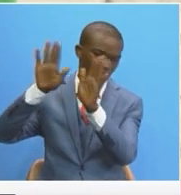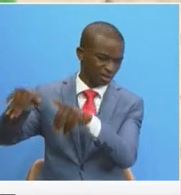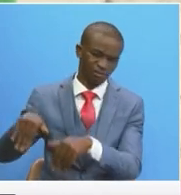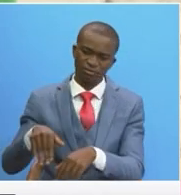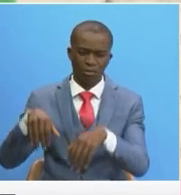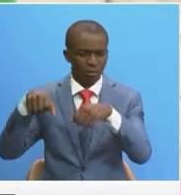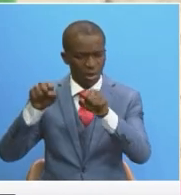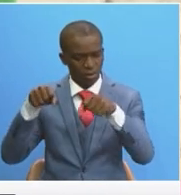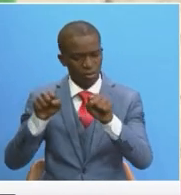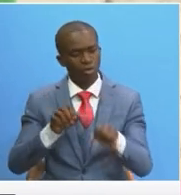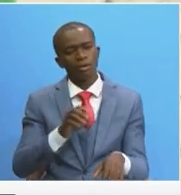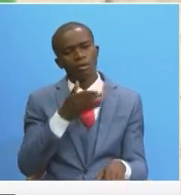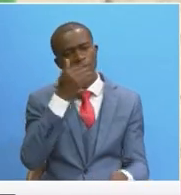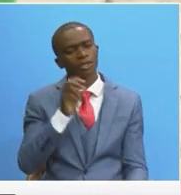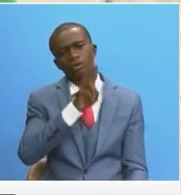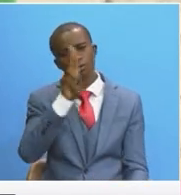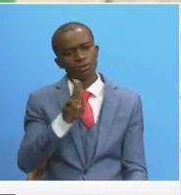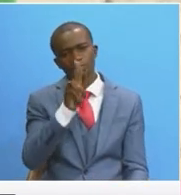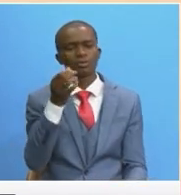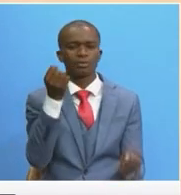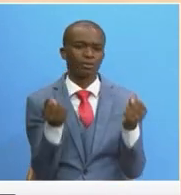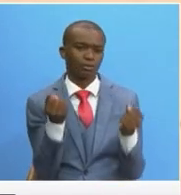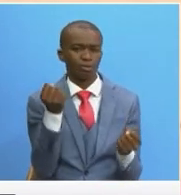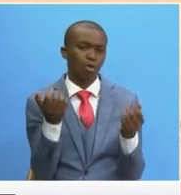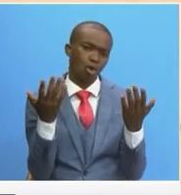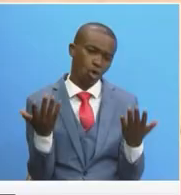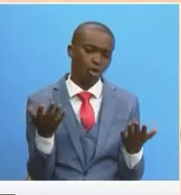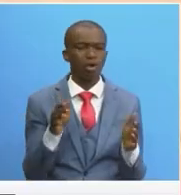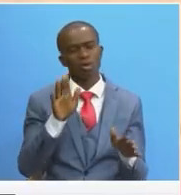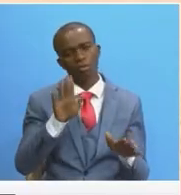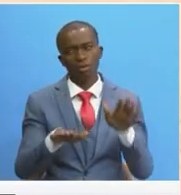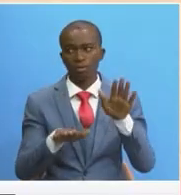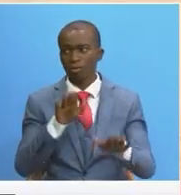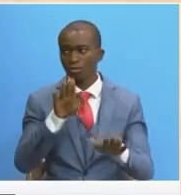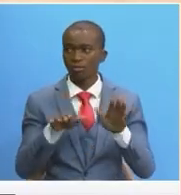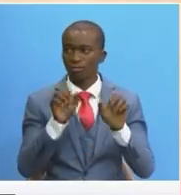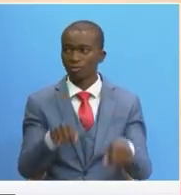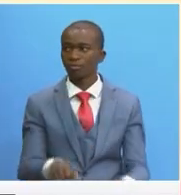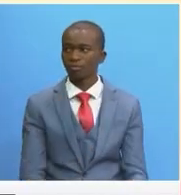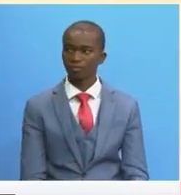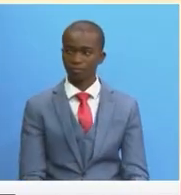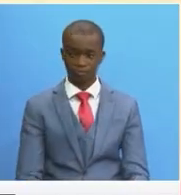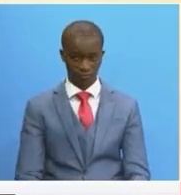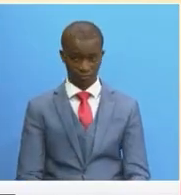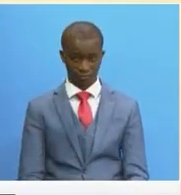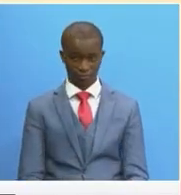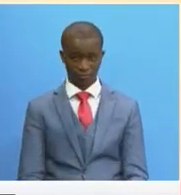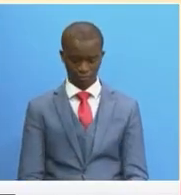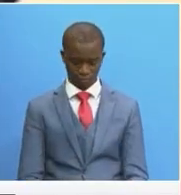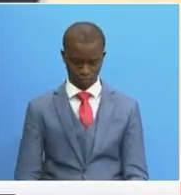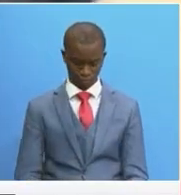or they can walk from the main entrance roads. Jane Simalumba Zanis, in Nakonde